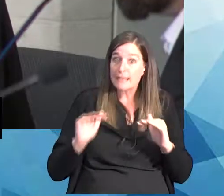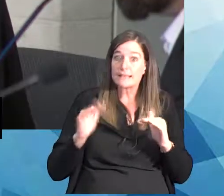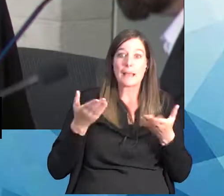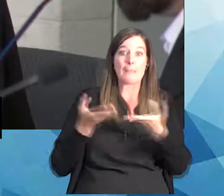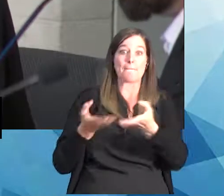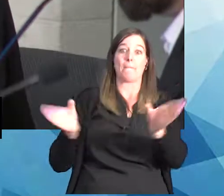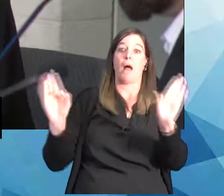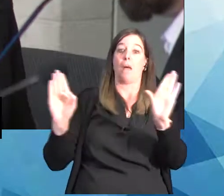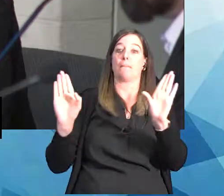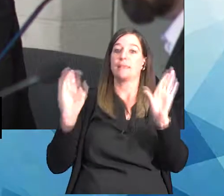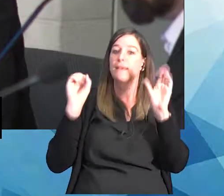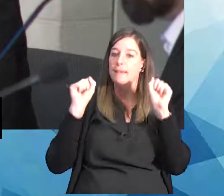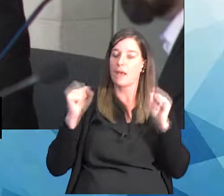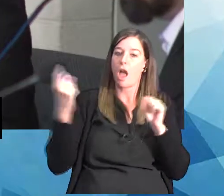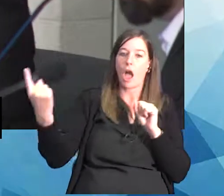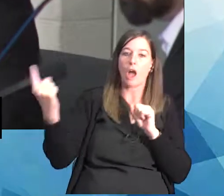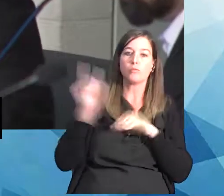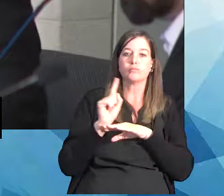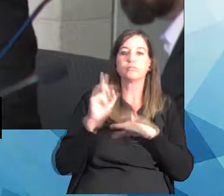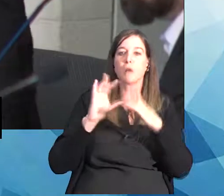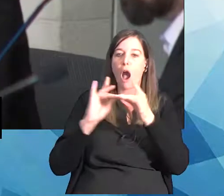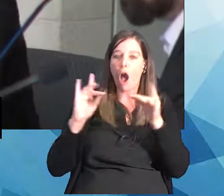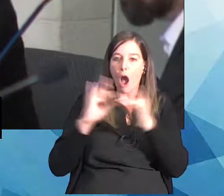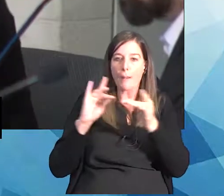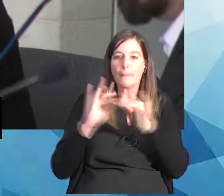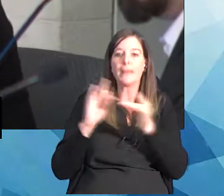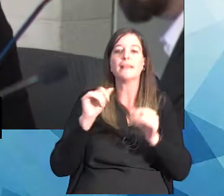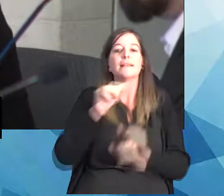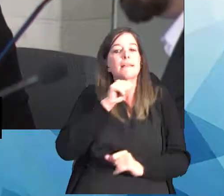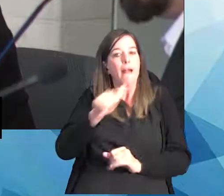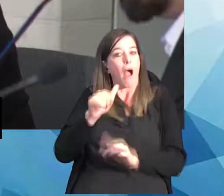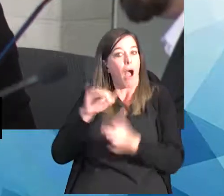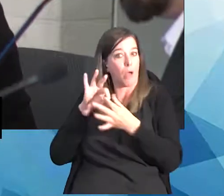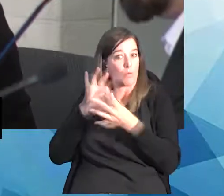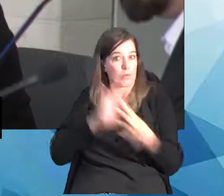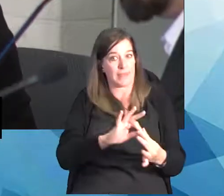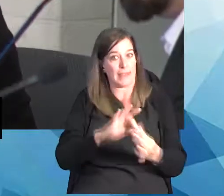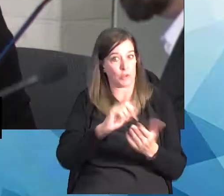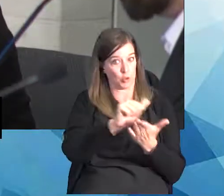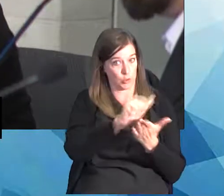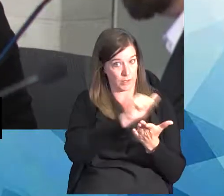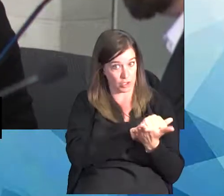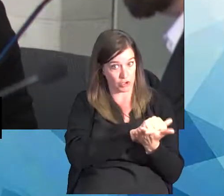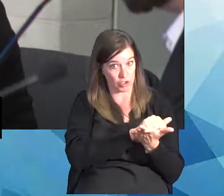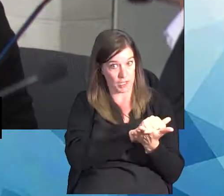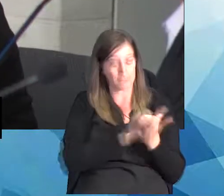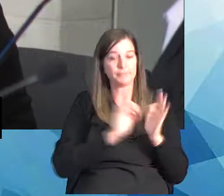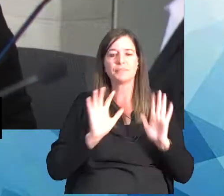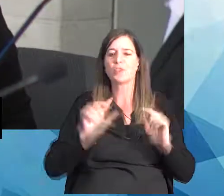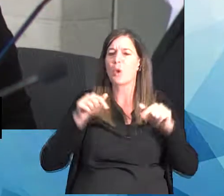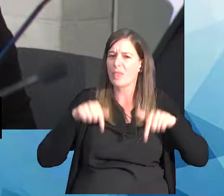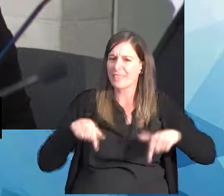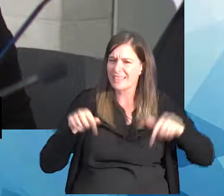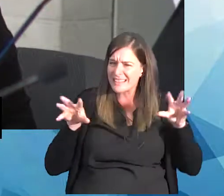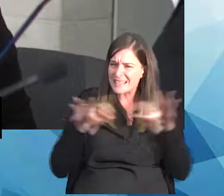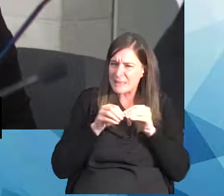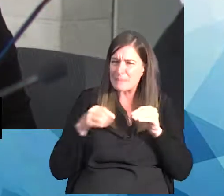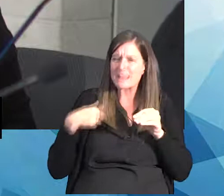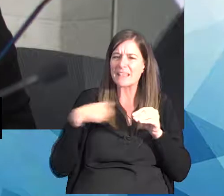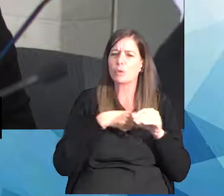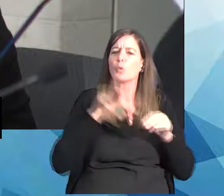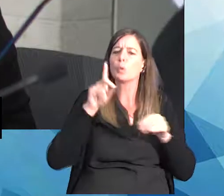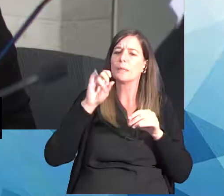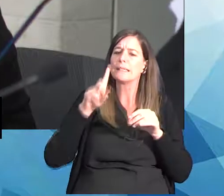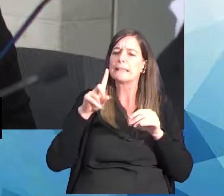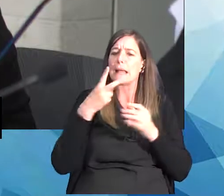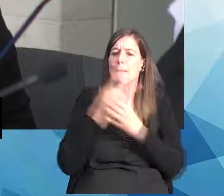we, again, in this meeting we had a hybrid approach or a combined approach. We solicited emails, and then